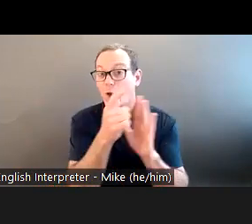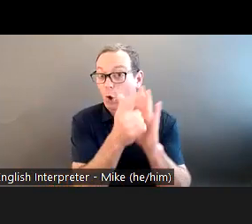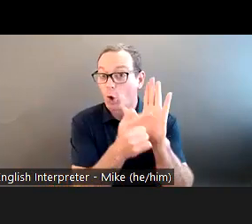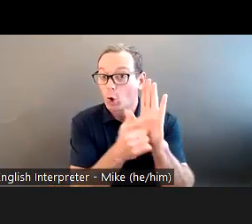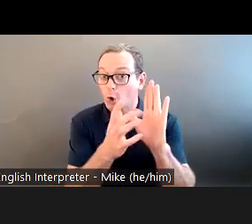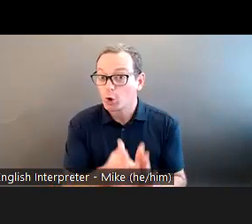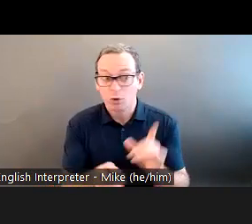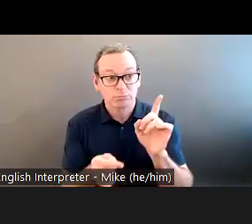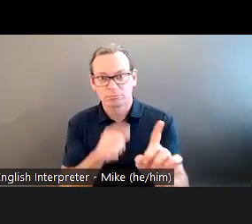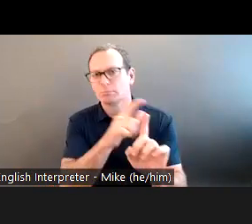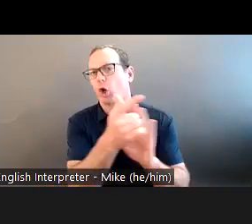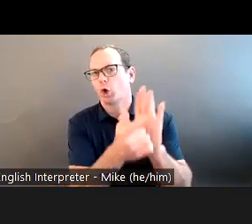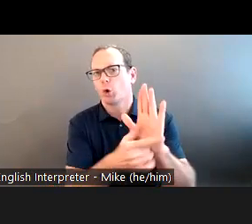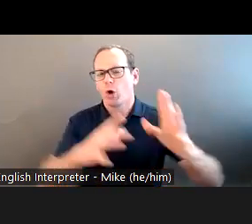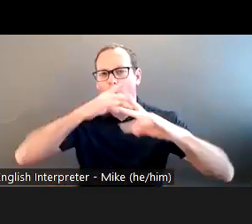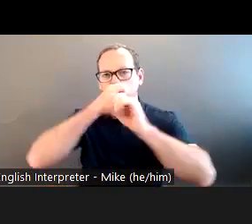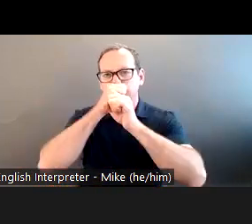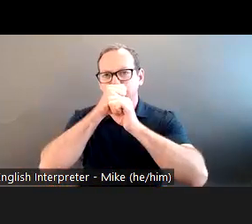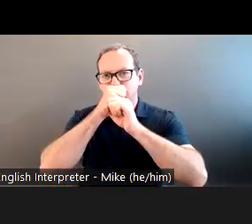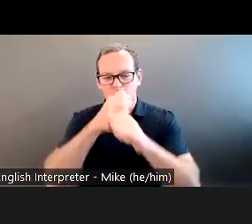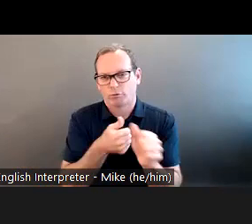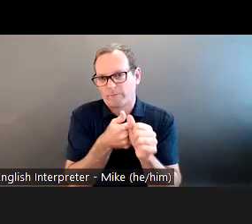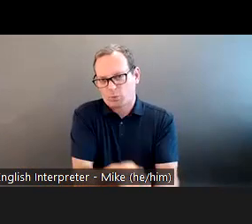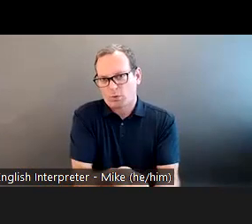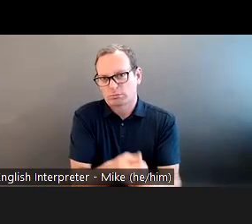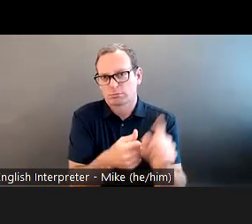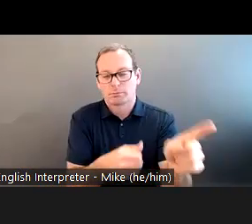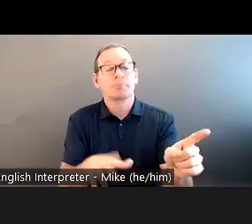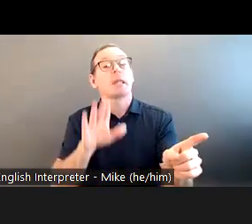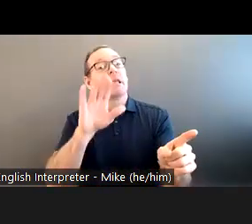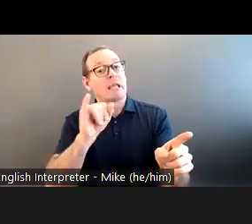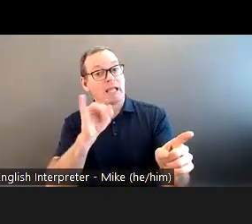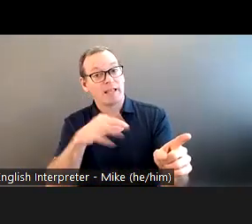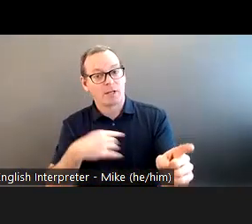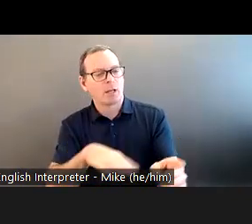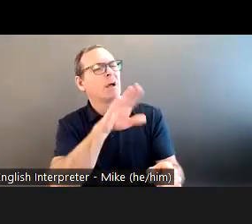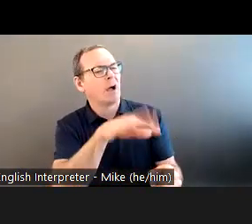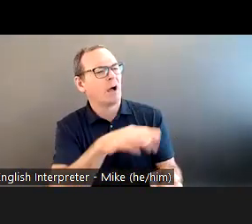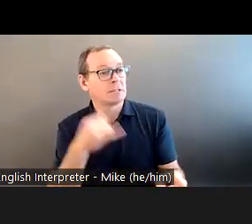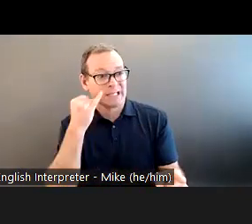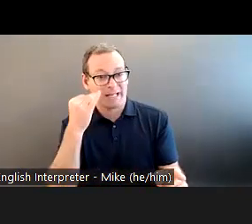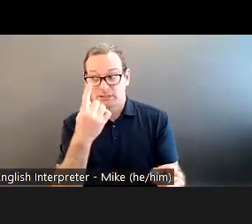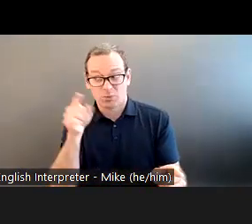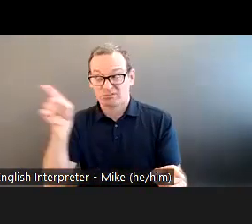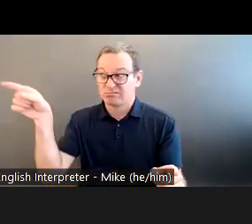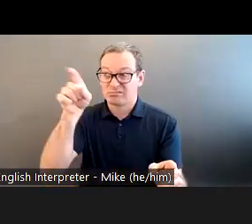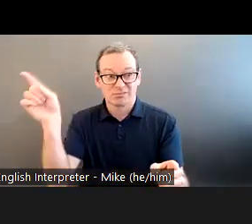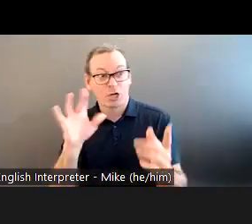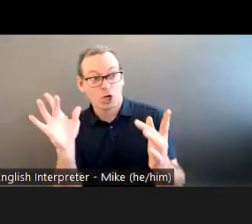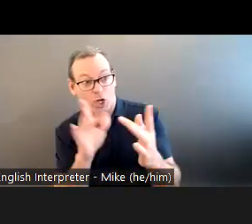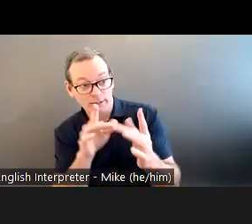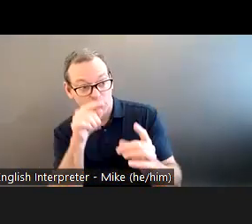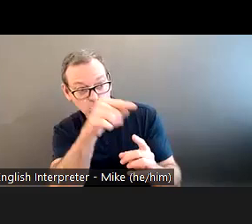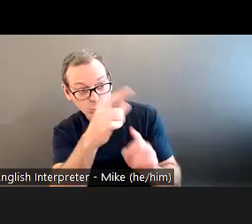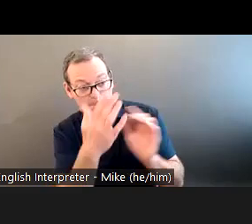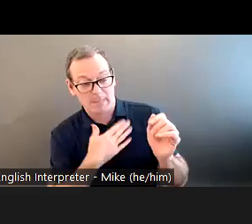client. Unless that client signs a direction for release saying, if somebody contacts you, you can give this document to someone